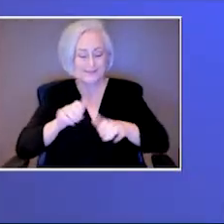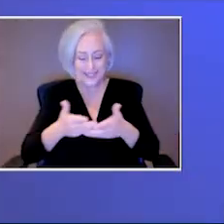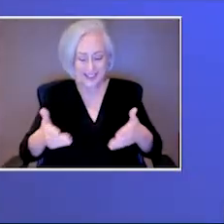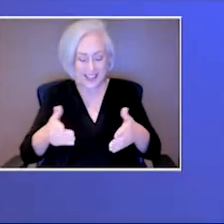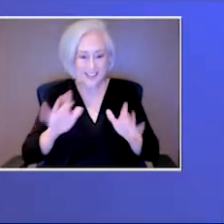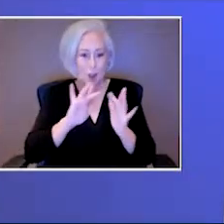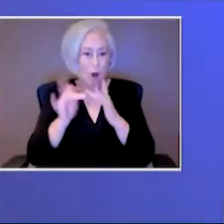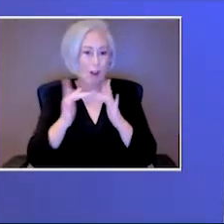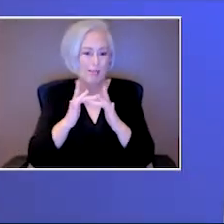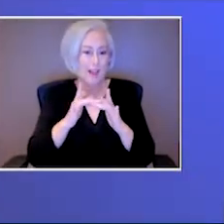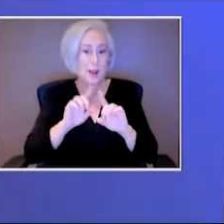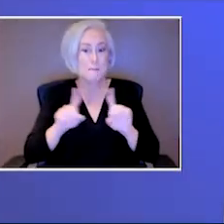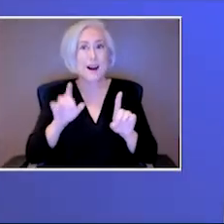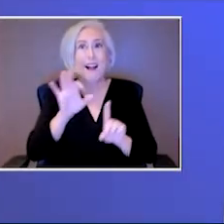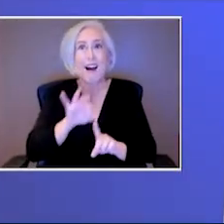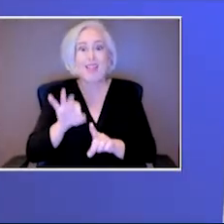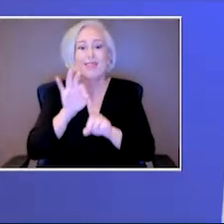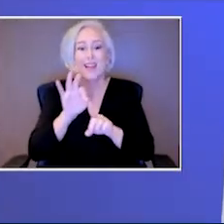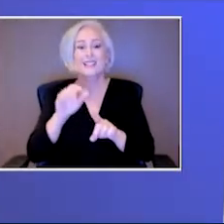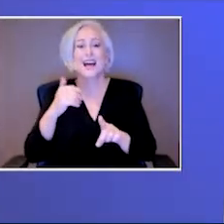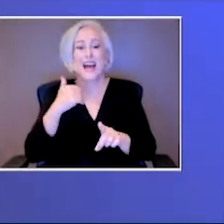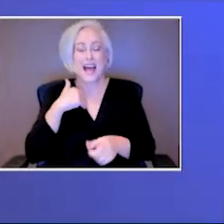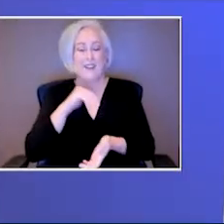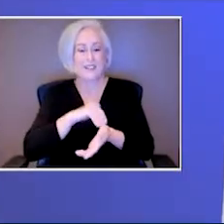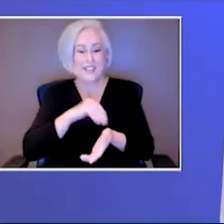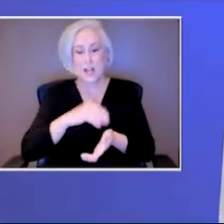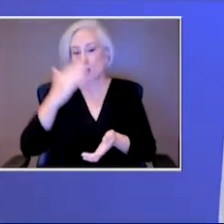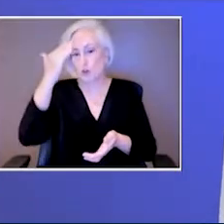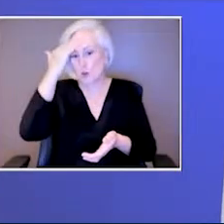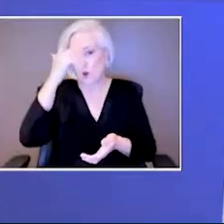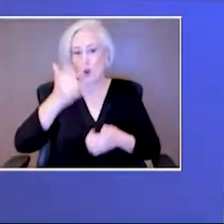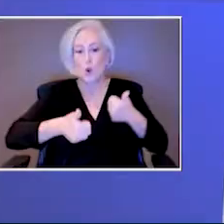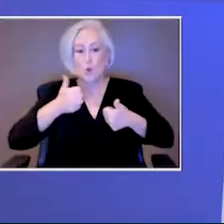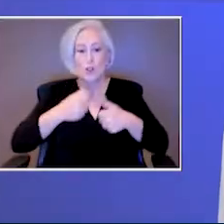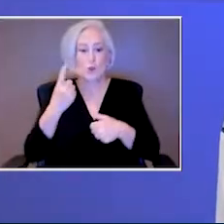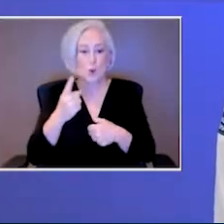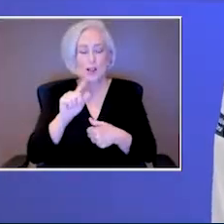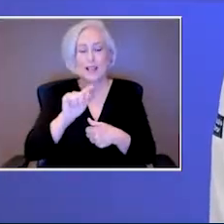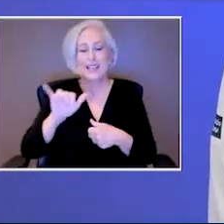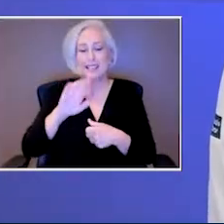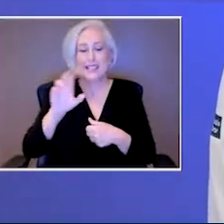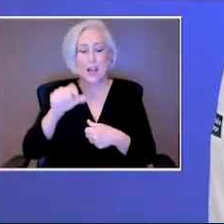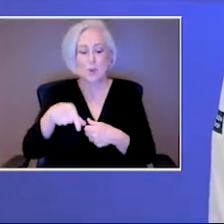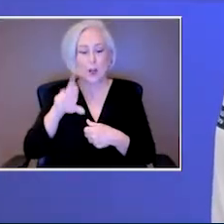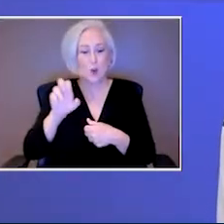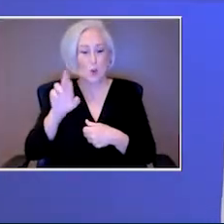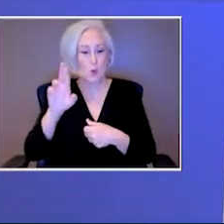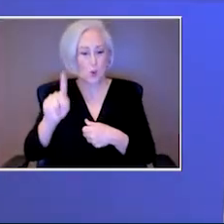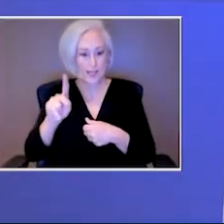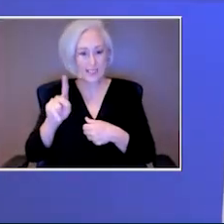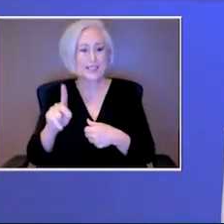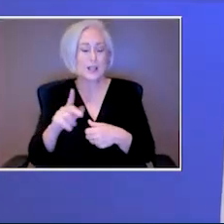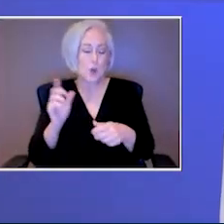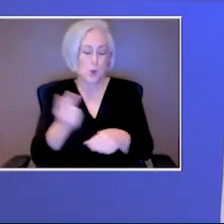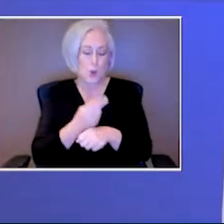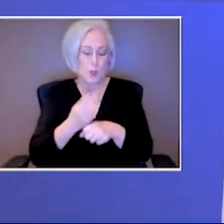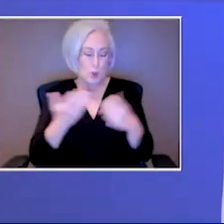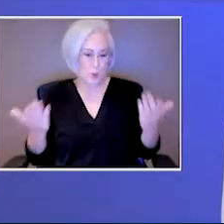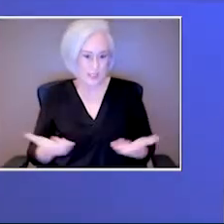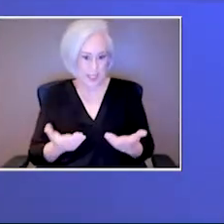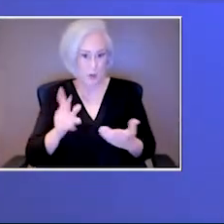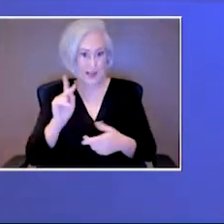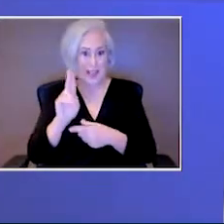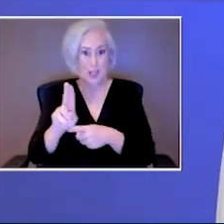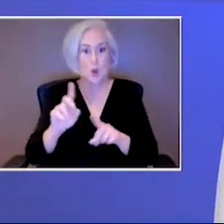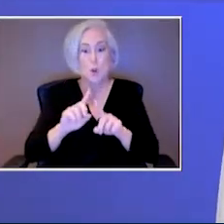a provider who really knows the trustworthy ones, like the Tyrer-Cuzick risk calculator is one that we commonly use here at KU, they all have benefits and risks. I